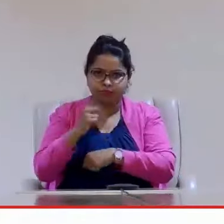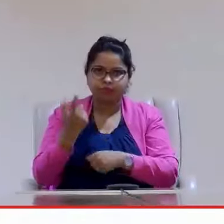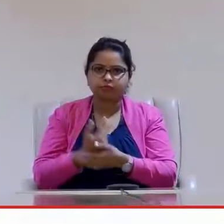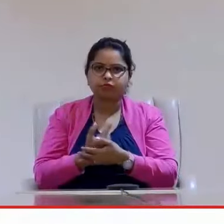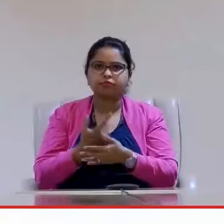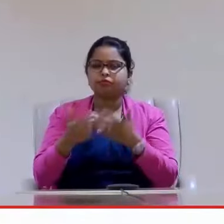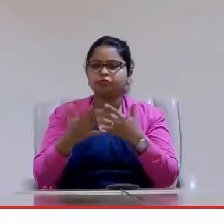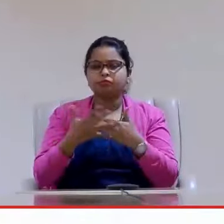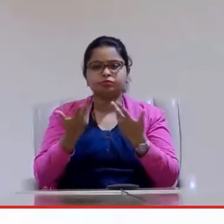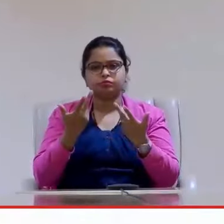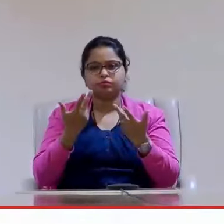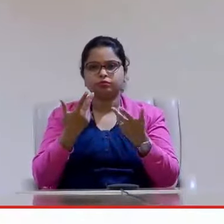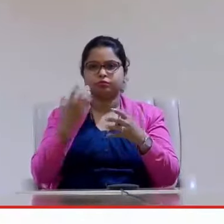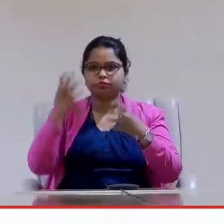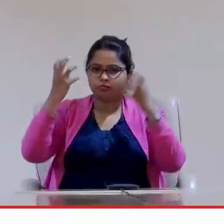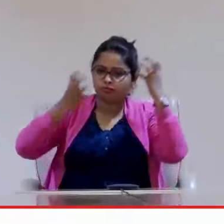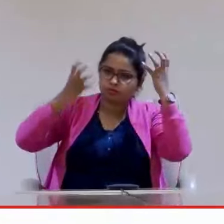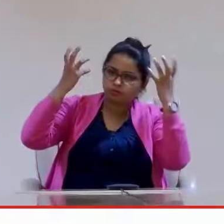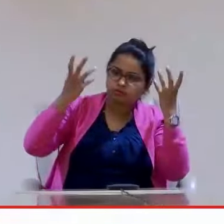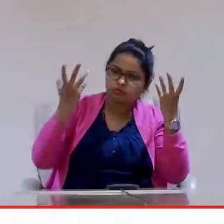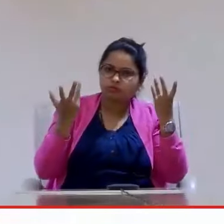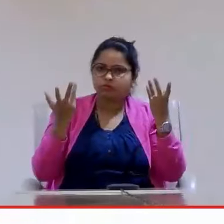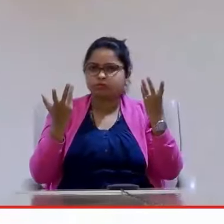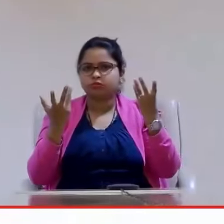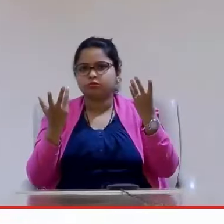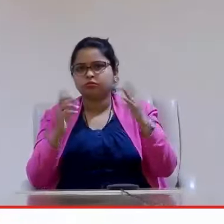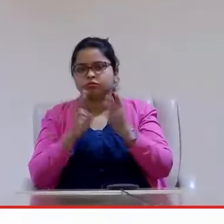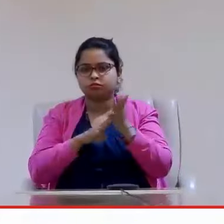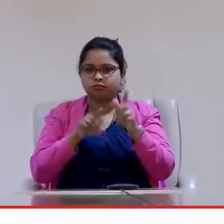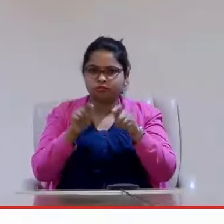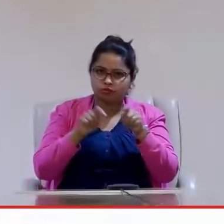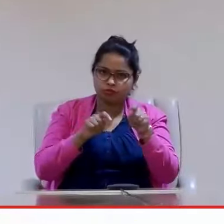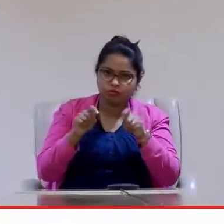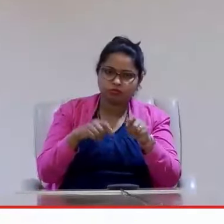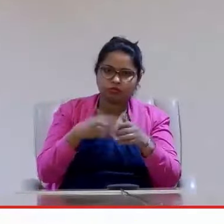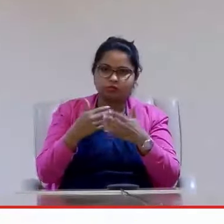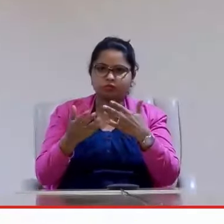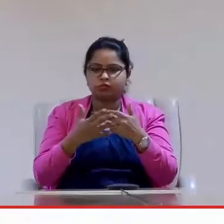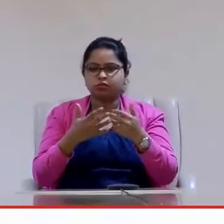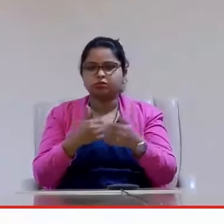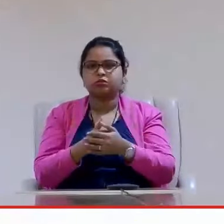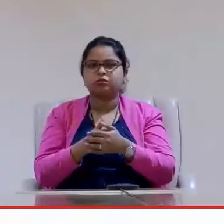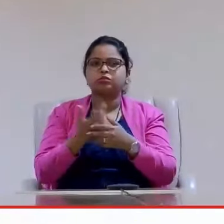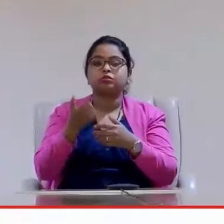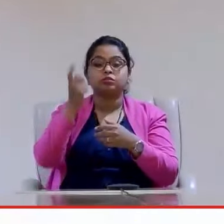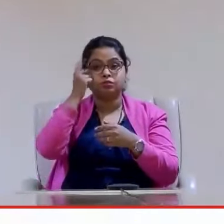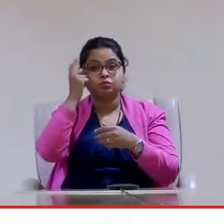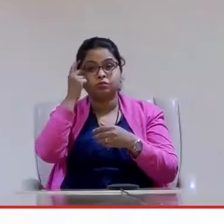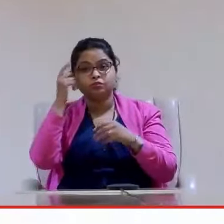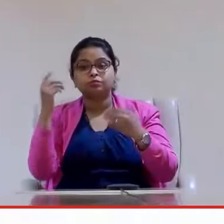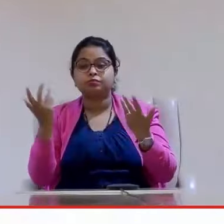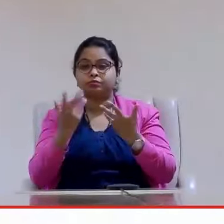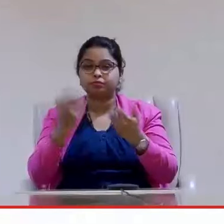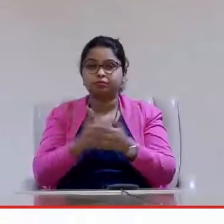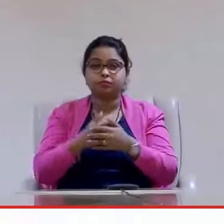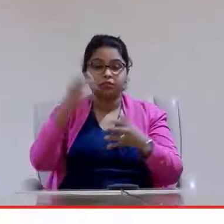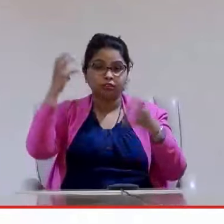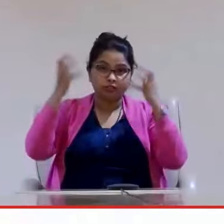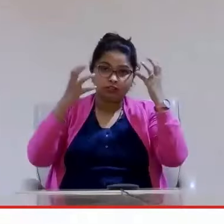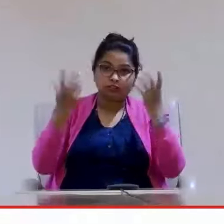causes you anxiety causes me anxiety. So, you know, you don't have to do anything special. Just think what causes you anxiety. What